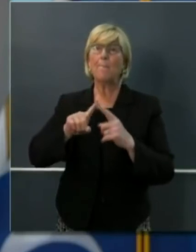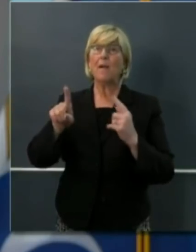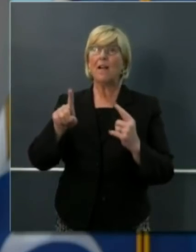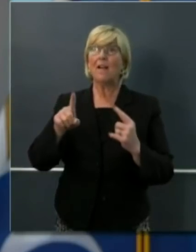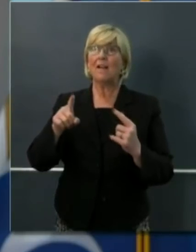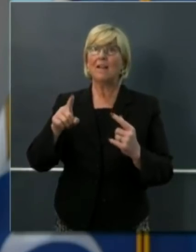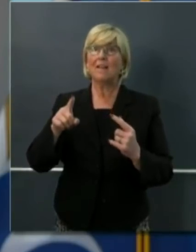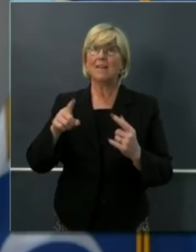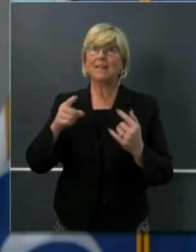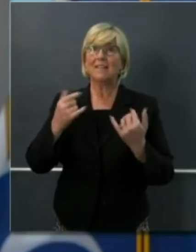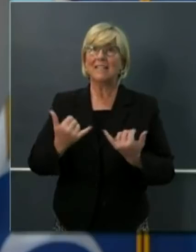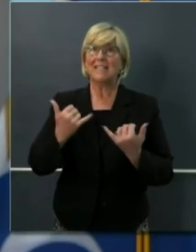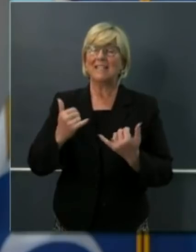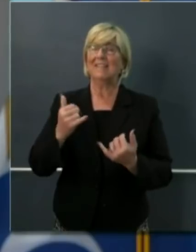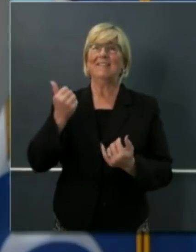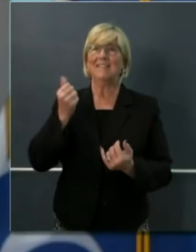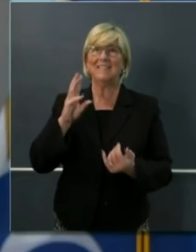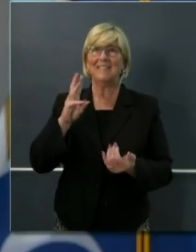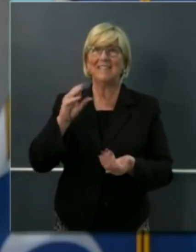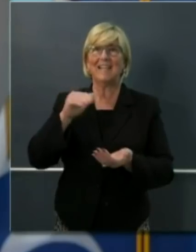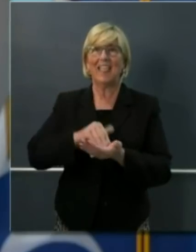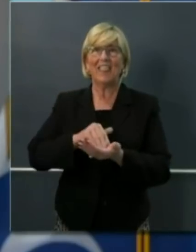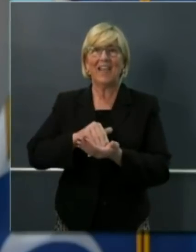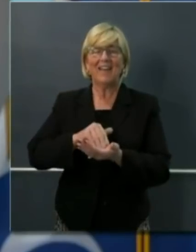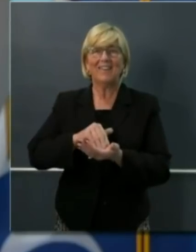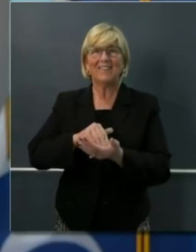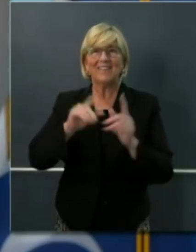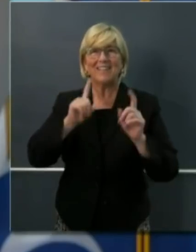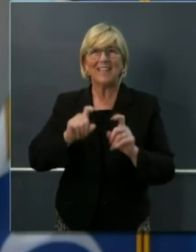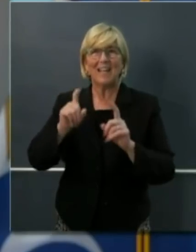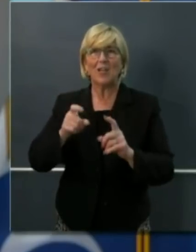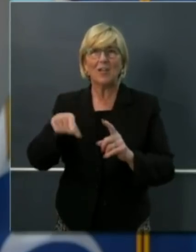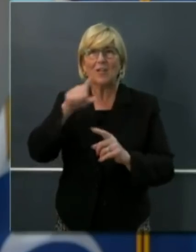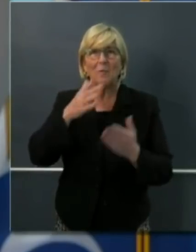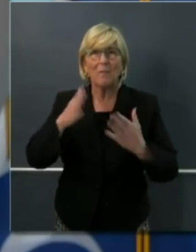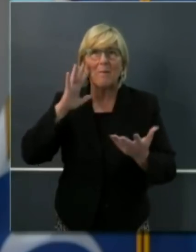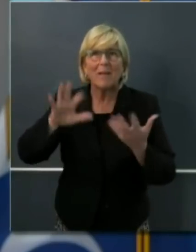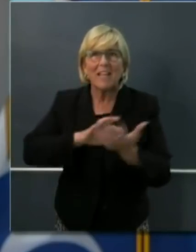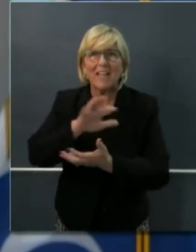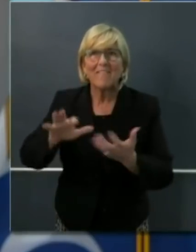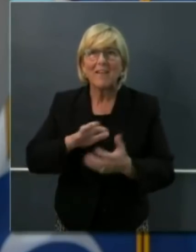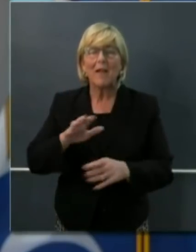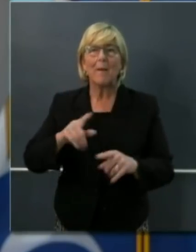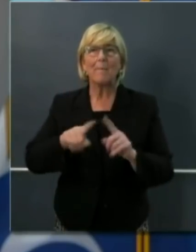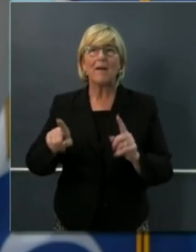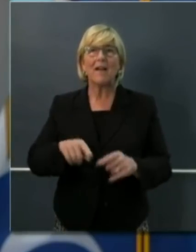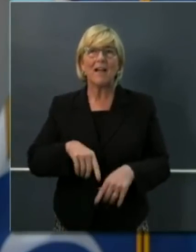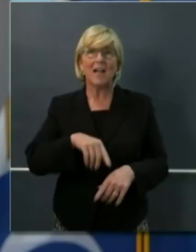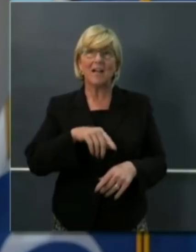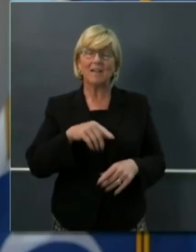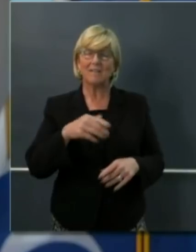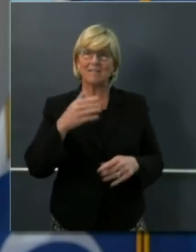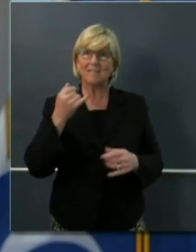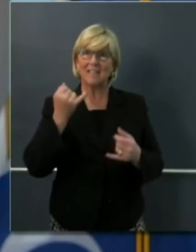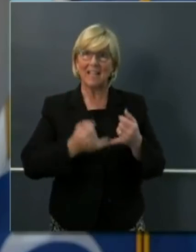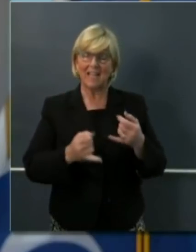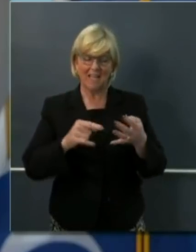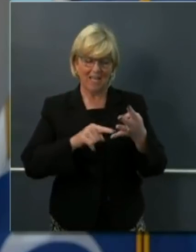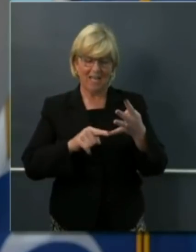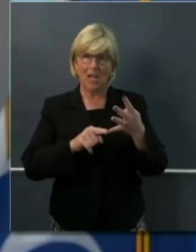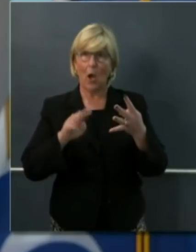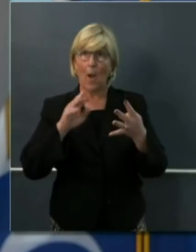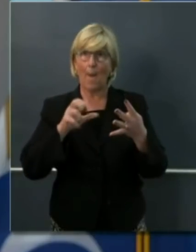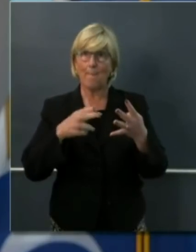tests a day. Forgive me for building all these numbers, perhaps confusing you, except to say from 2,000 at the end of March to now